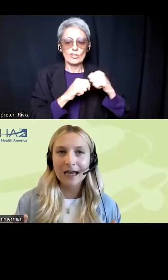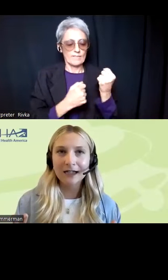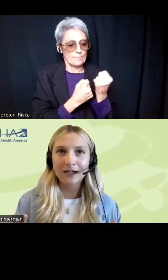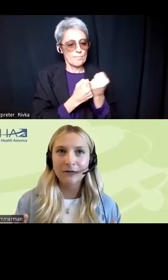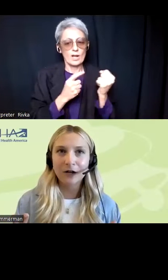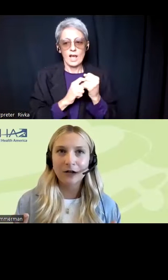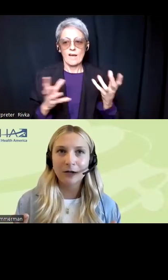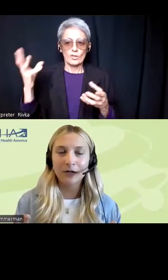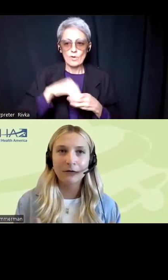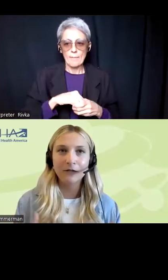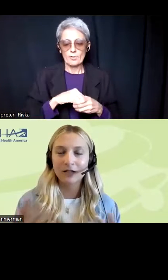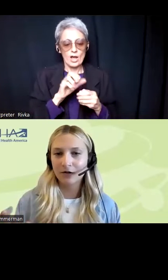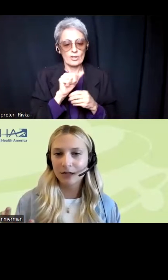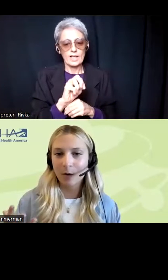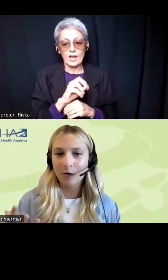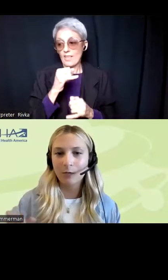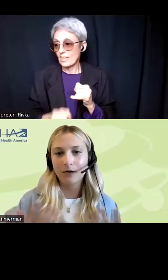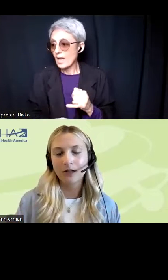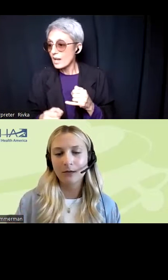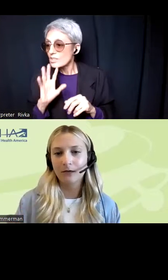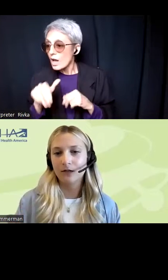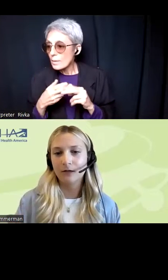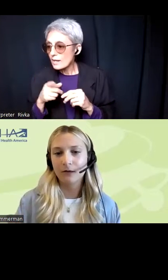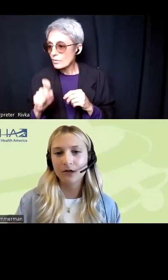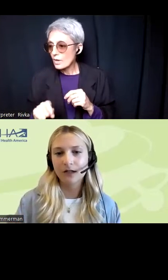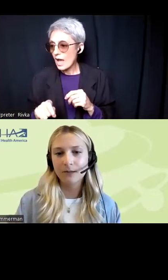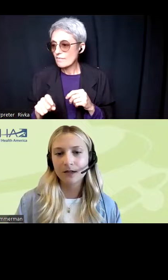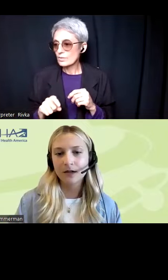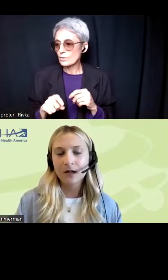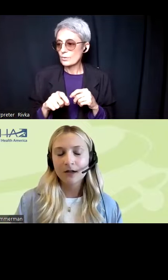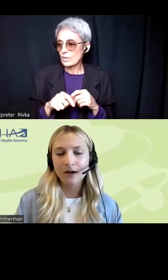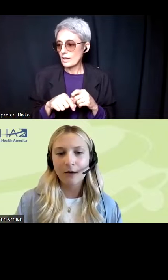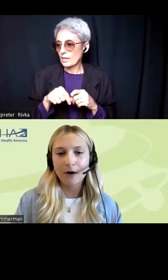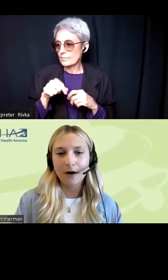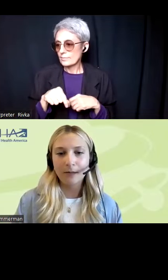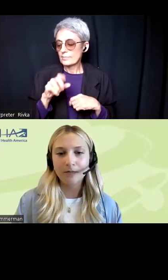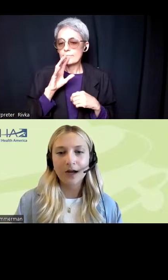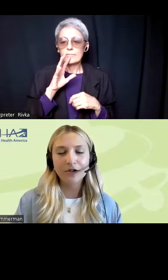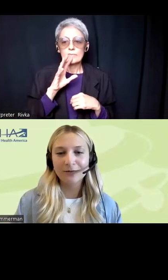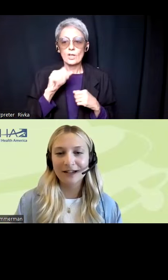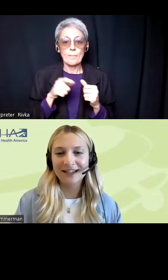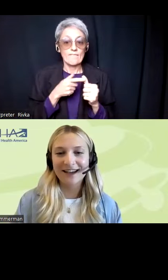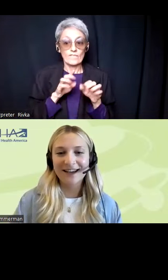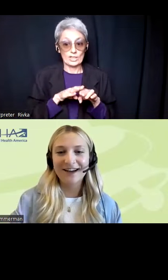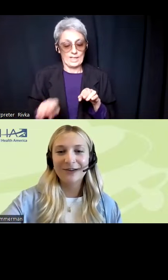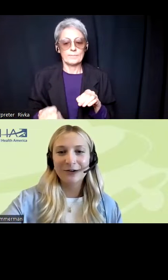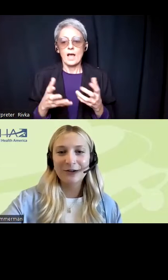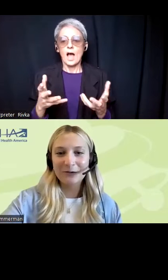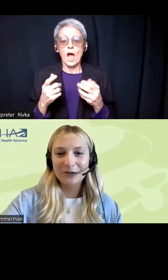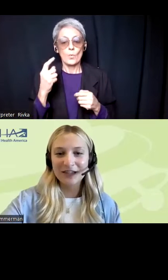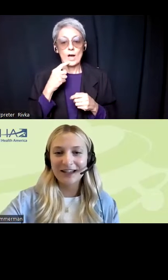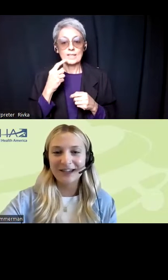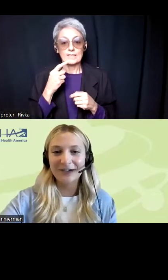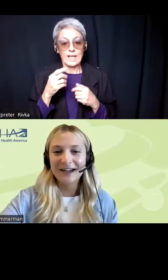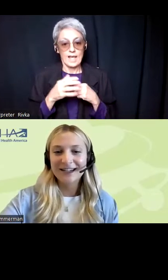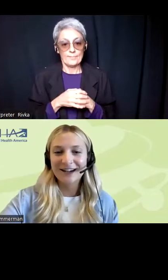we even at the end kind of talk about if you have to start small, what are some of those good first steps? So I just want to say another